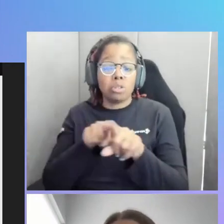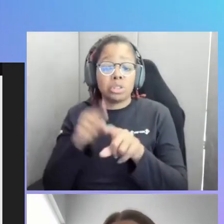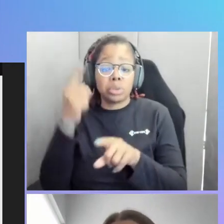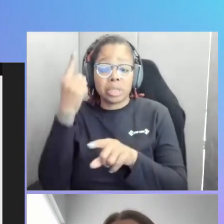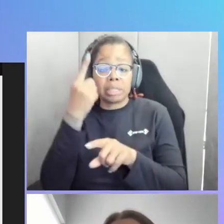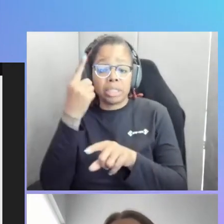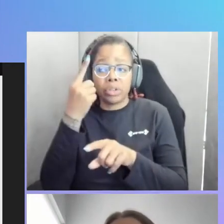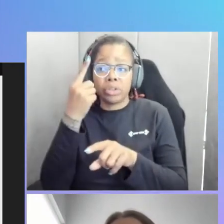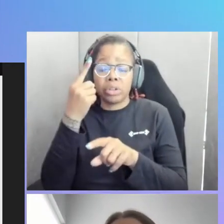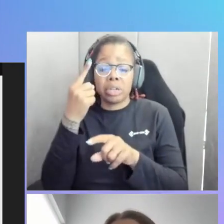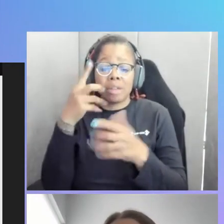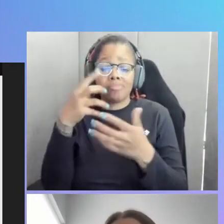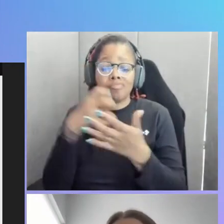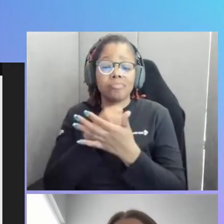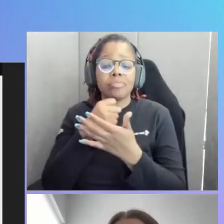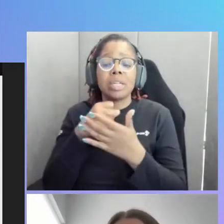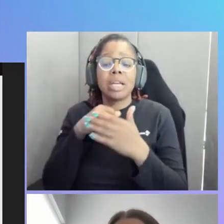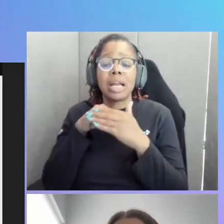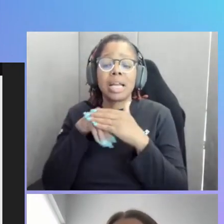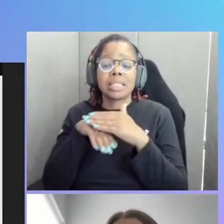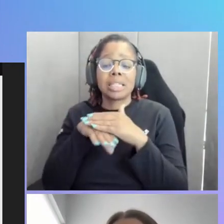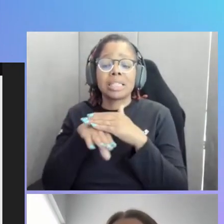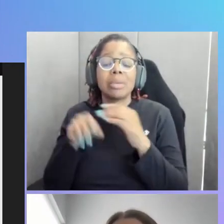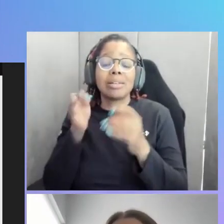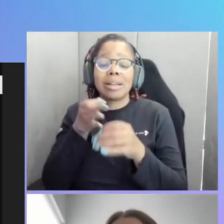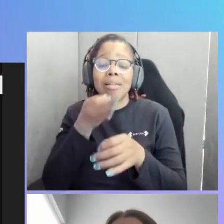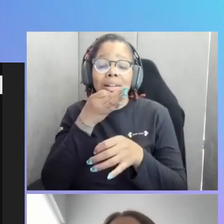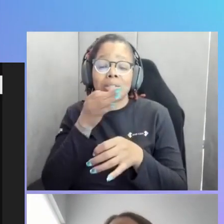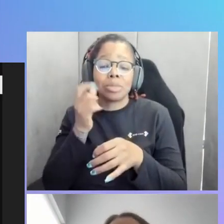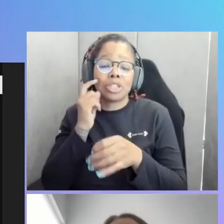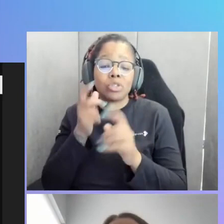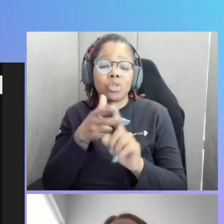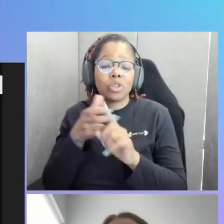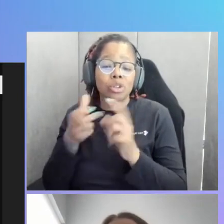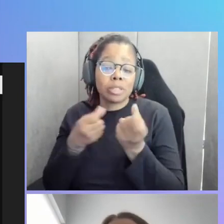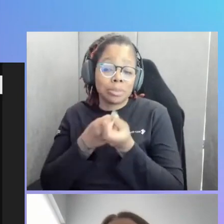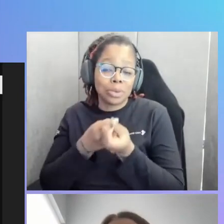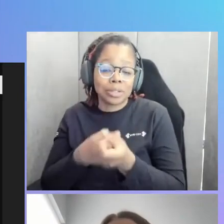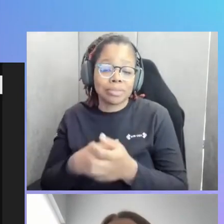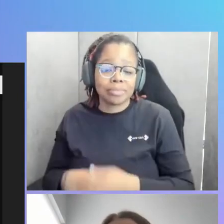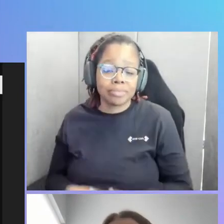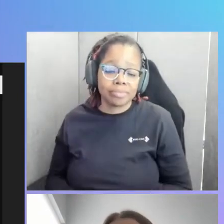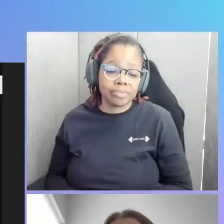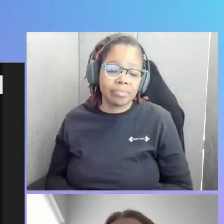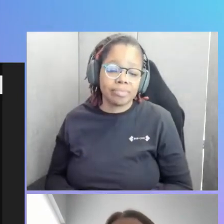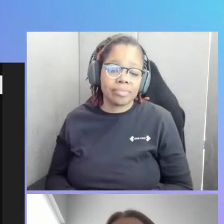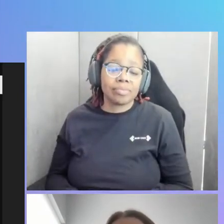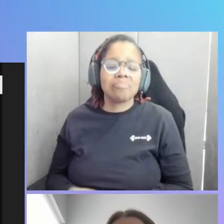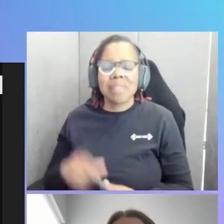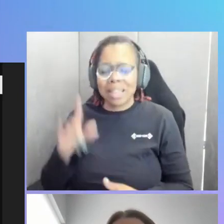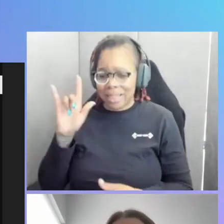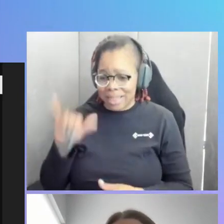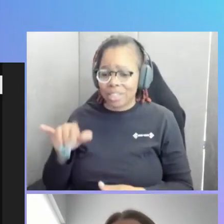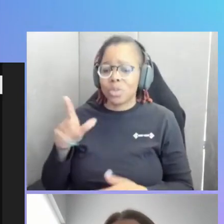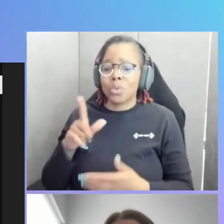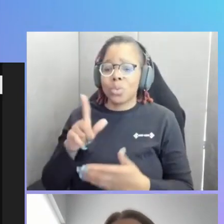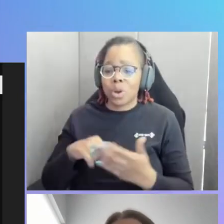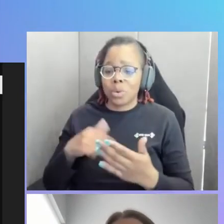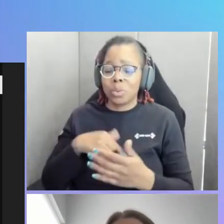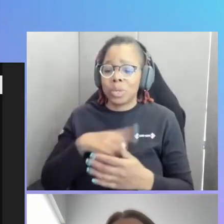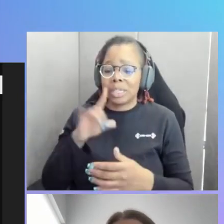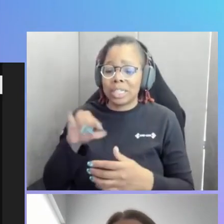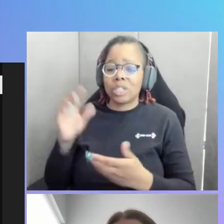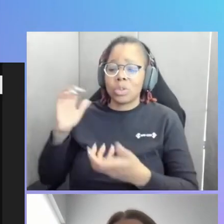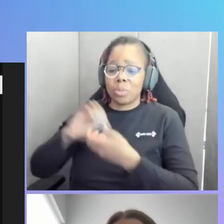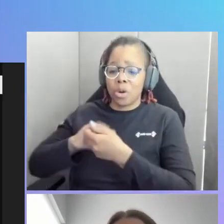consider leveraging accessibility experts for recruitment support. And that's what we ended up doing for Row. So we partnered with a